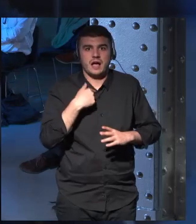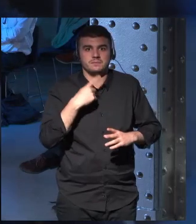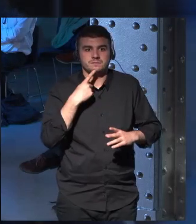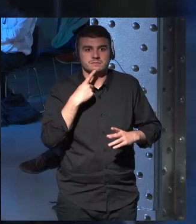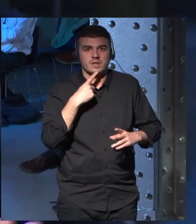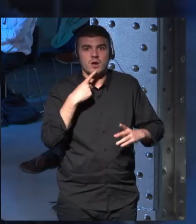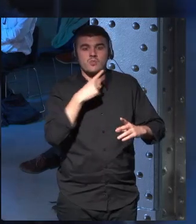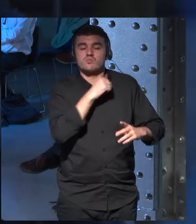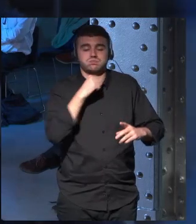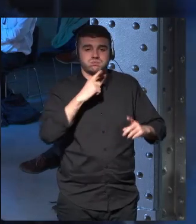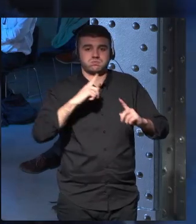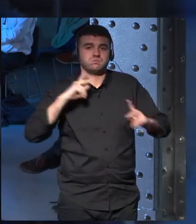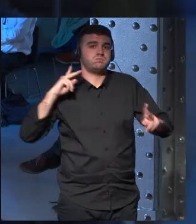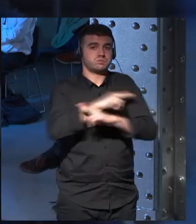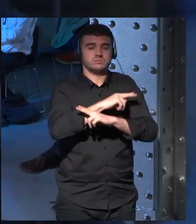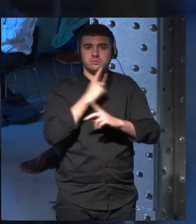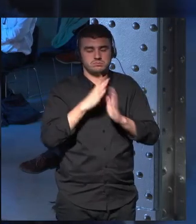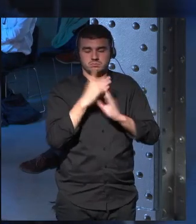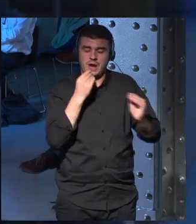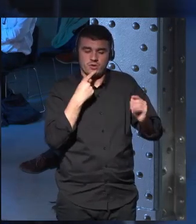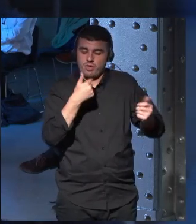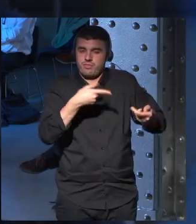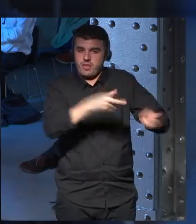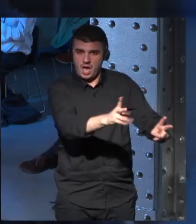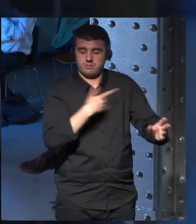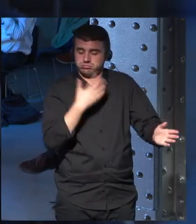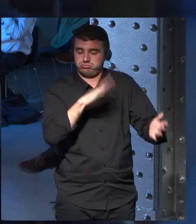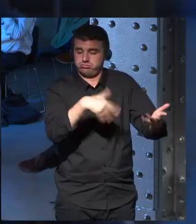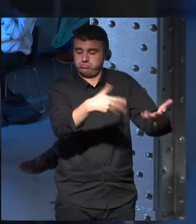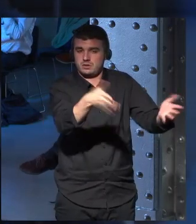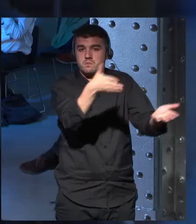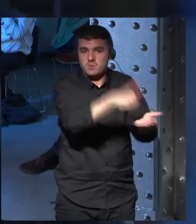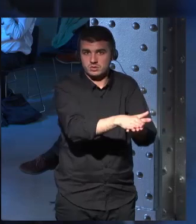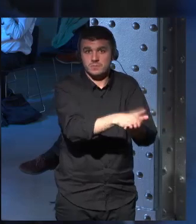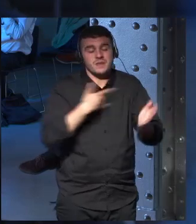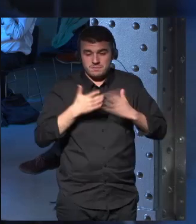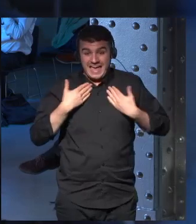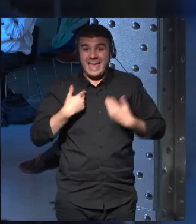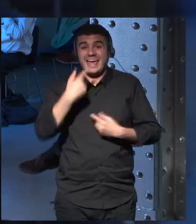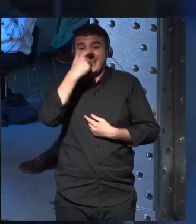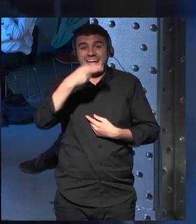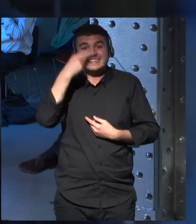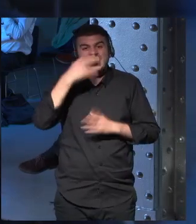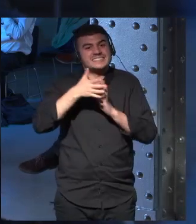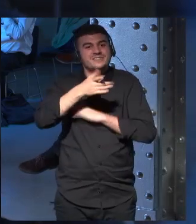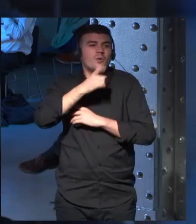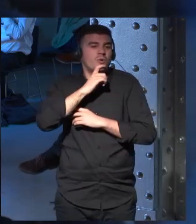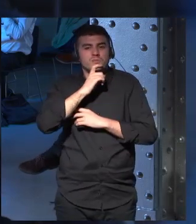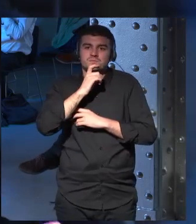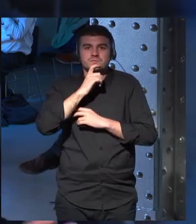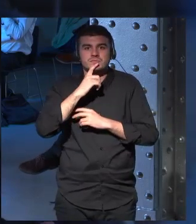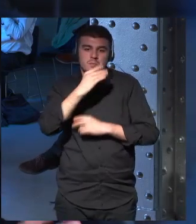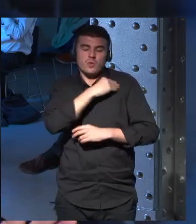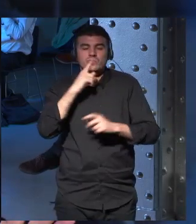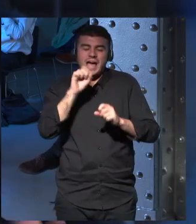As I said earlier, my interest is not so much in the abstract question of whether we should kill and eat animals,